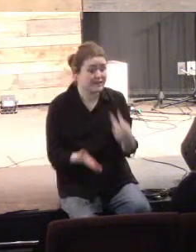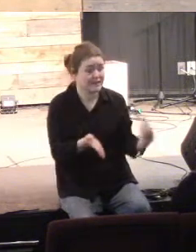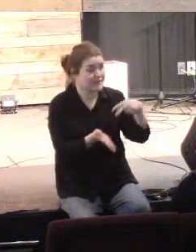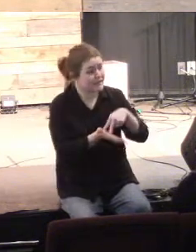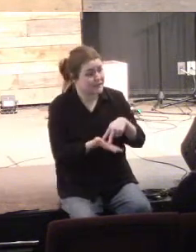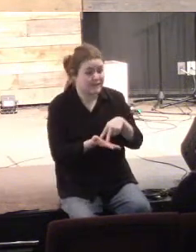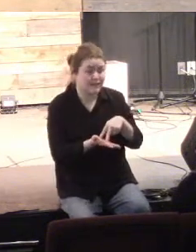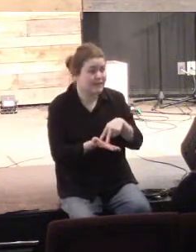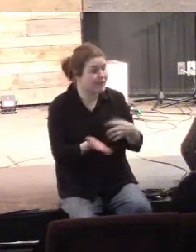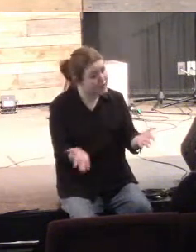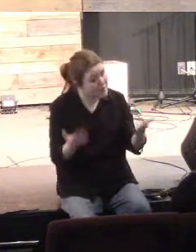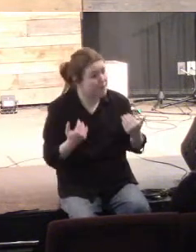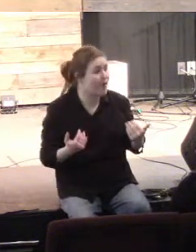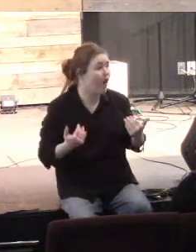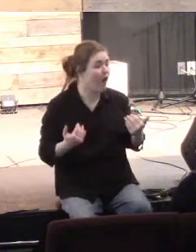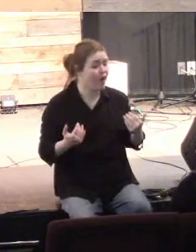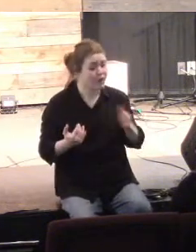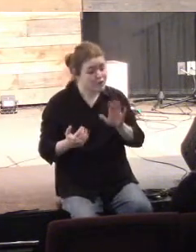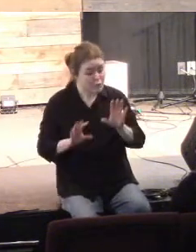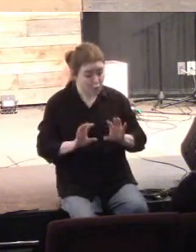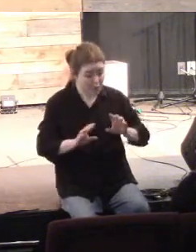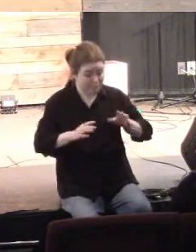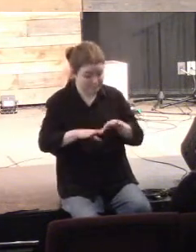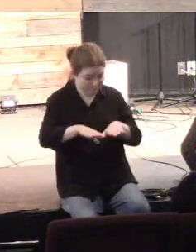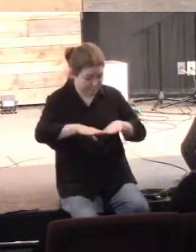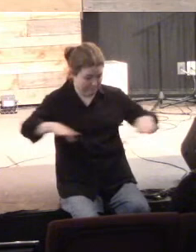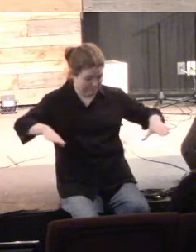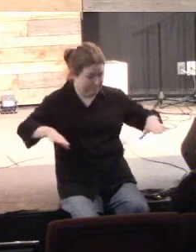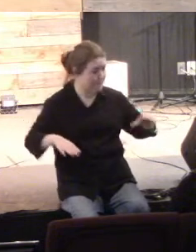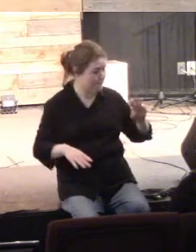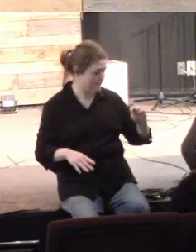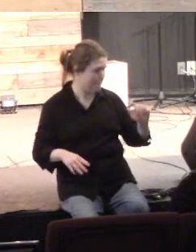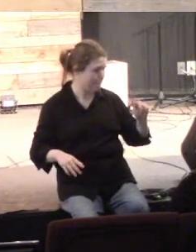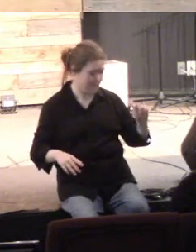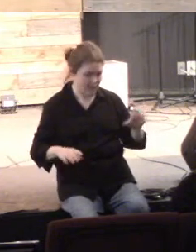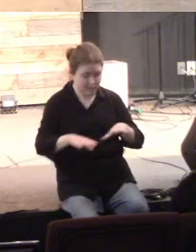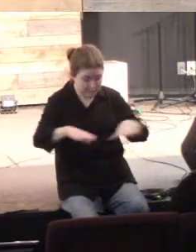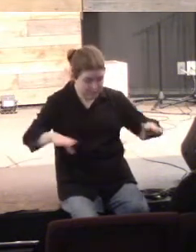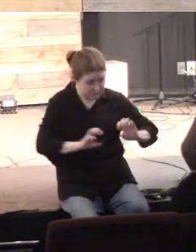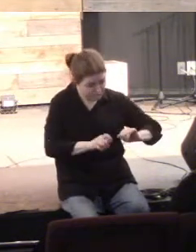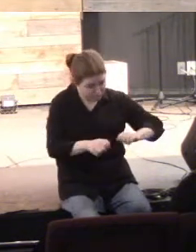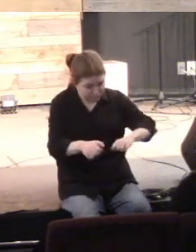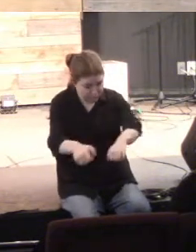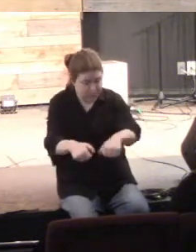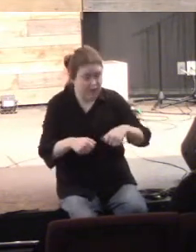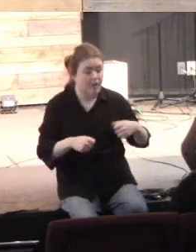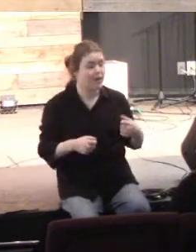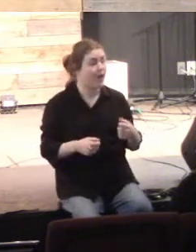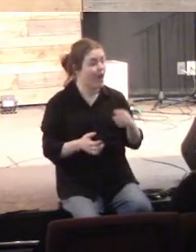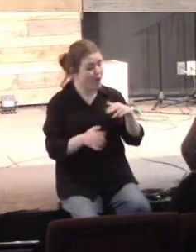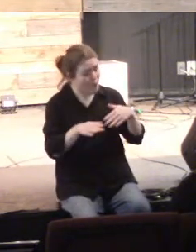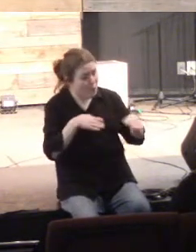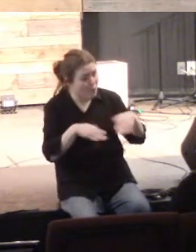man. Come on, take up your mat. And take this walk with me.